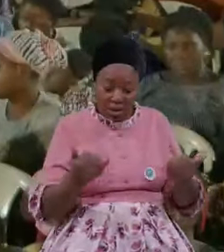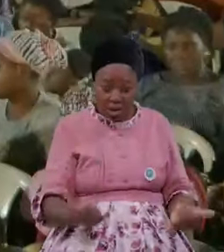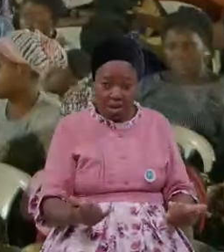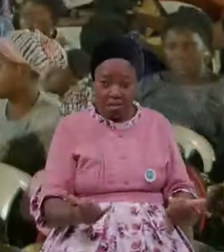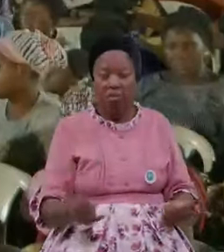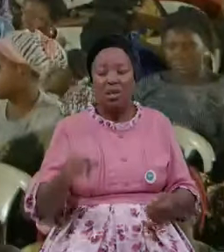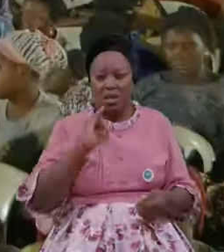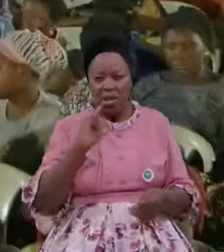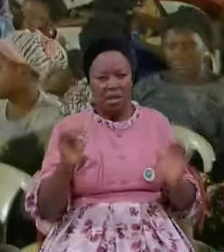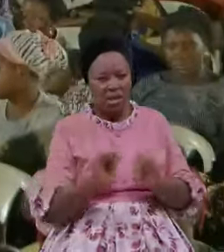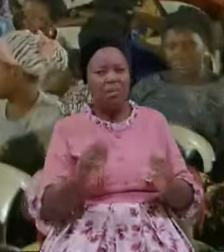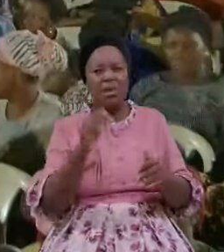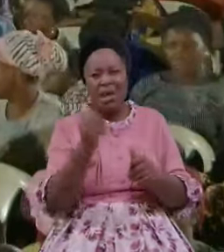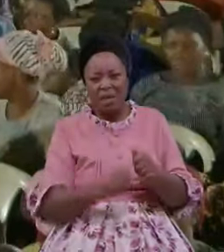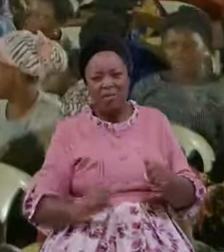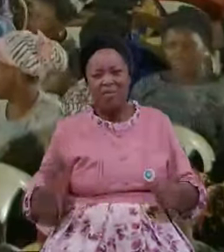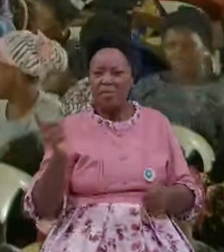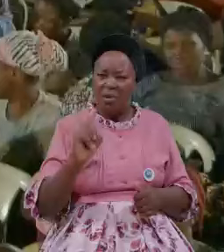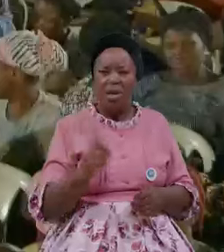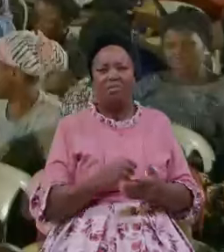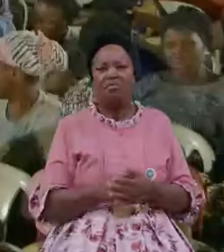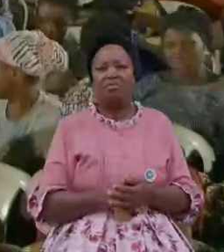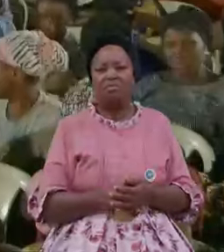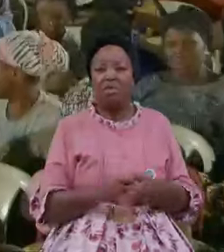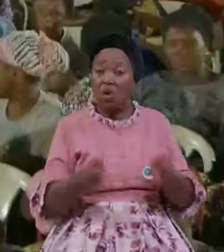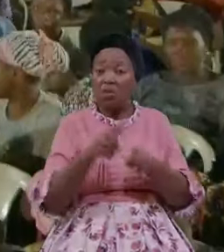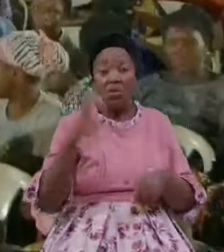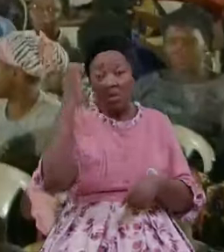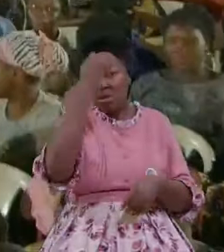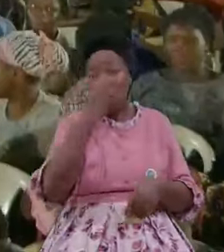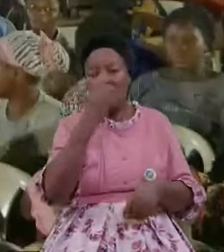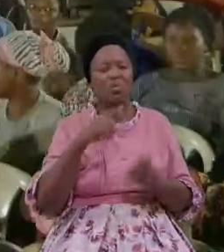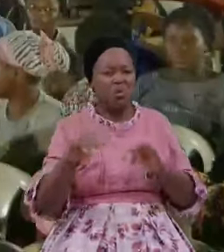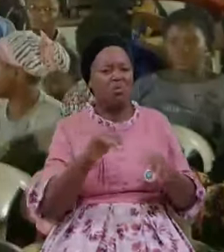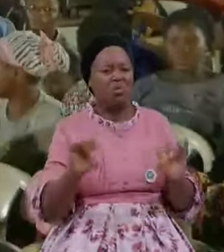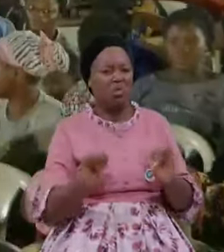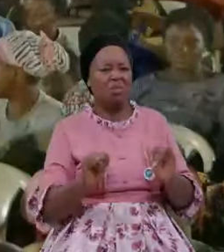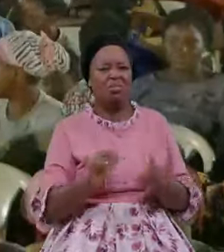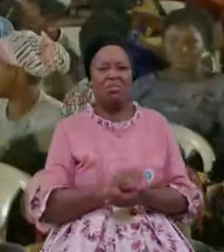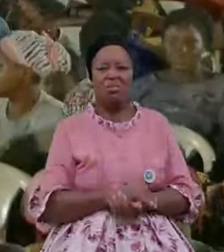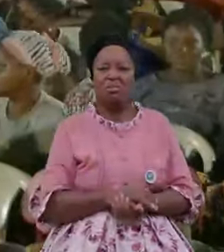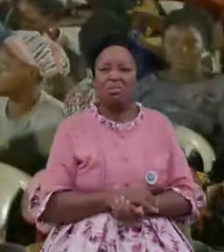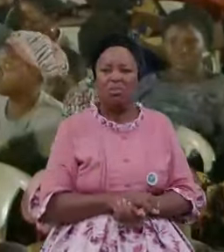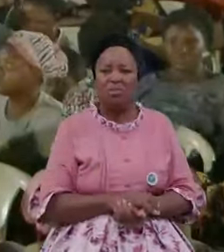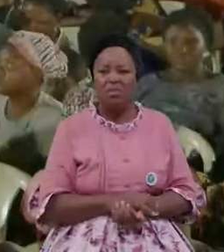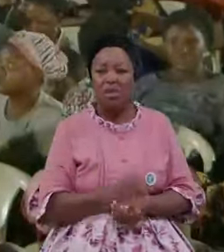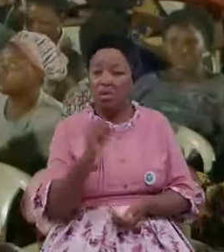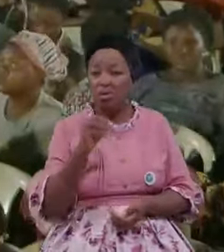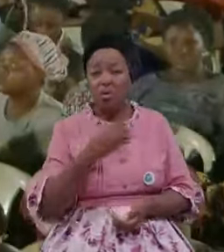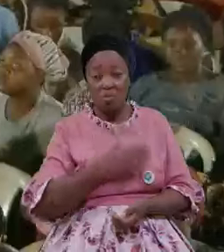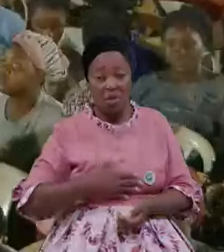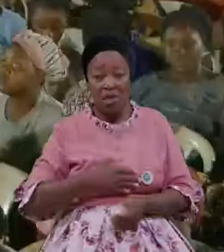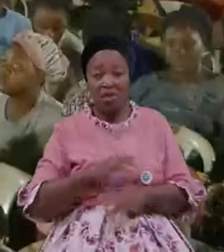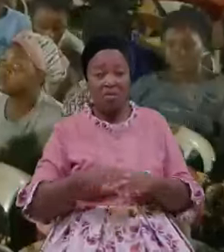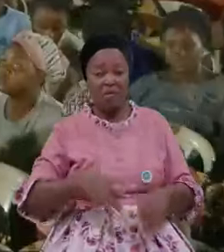anybody. Even in Europe, I don't know about your time frame there, timing. Are you in your room, wherever you are? Get that link